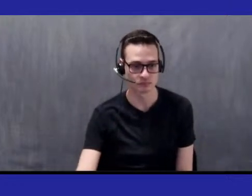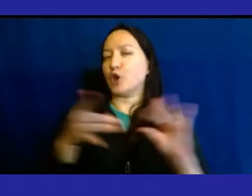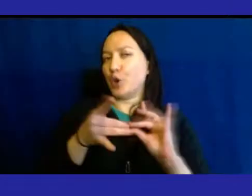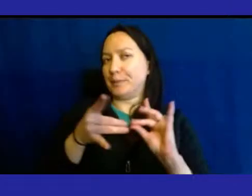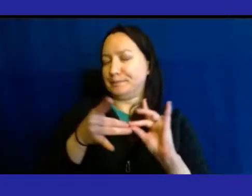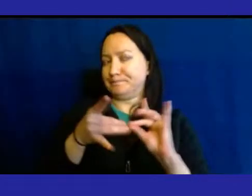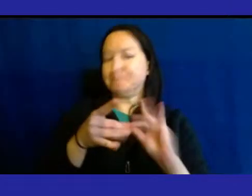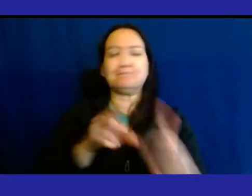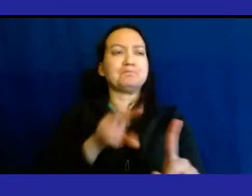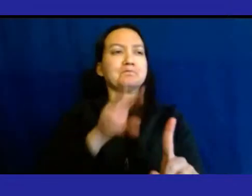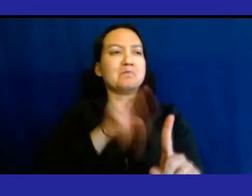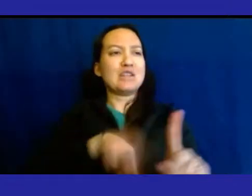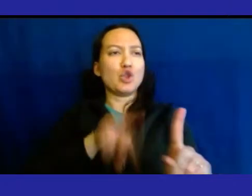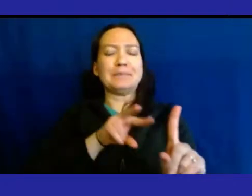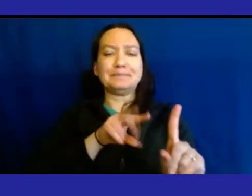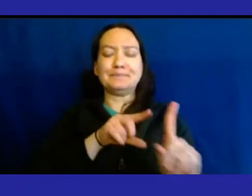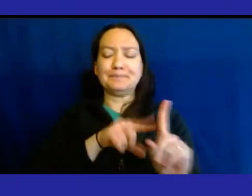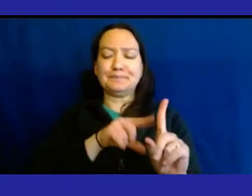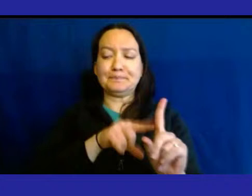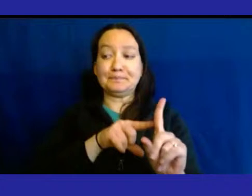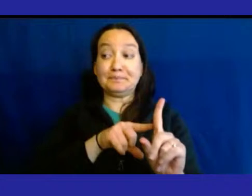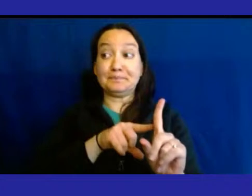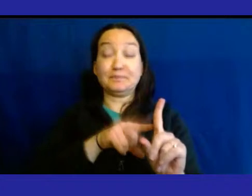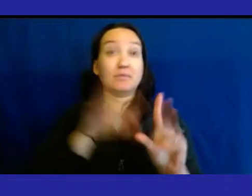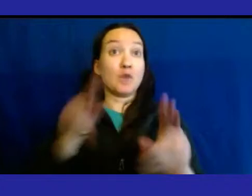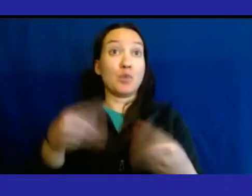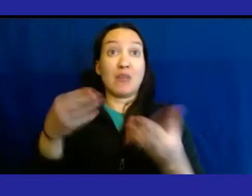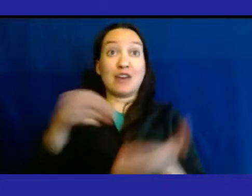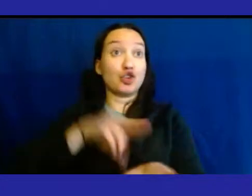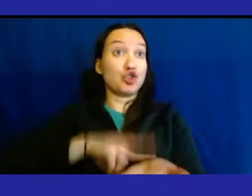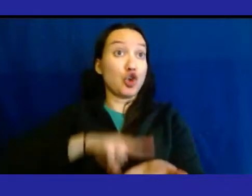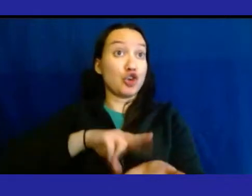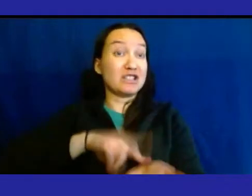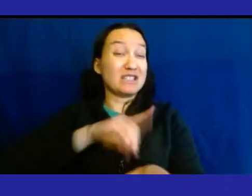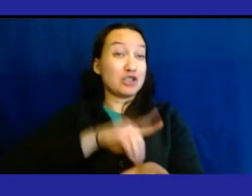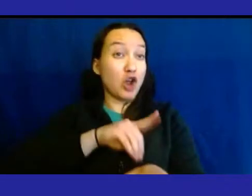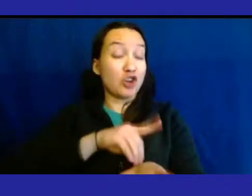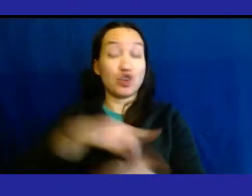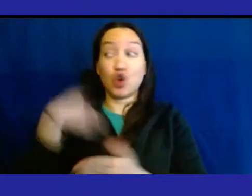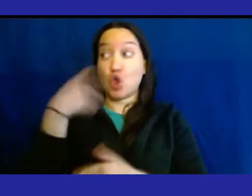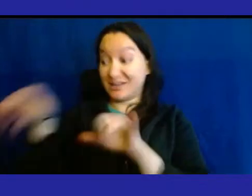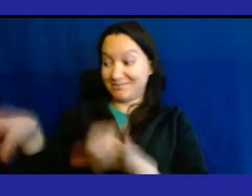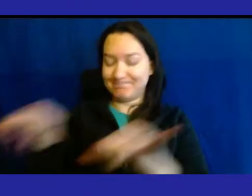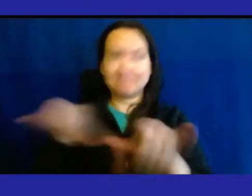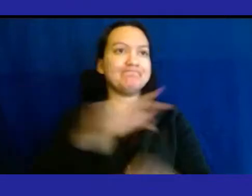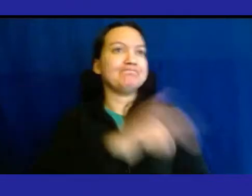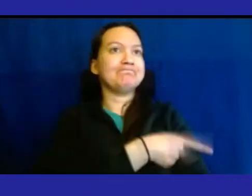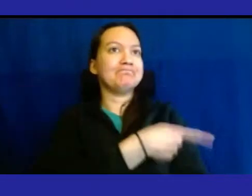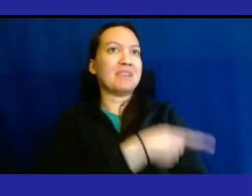at is, do our providers represent our patients? And if you look at